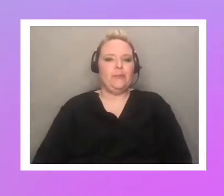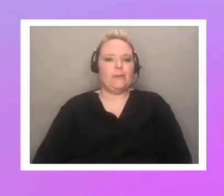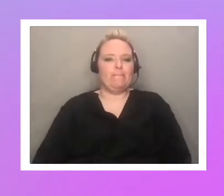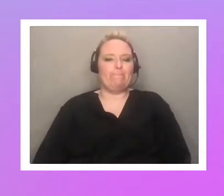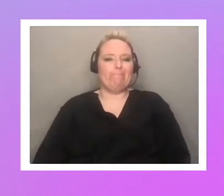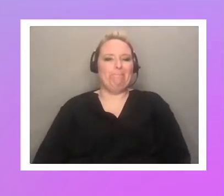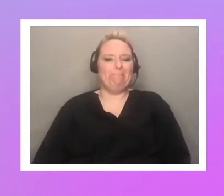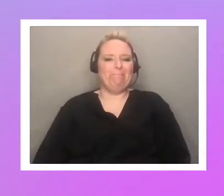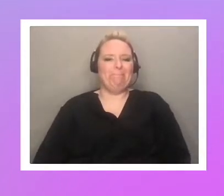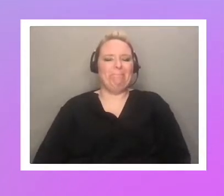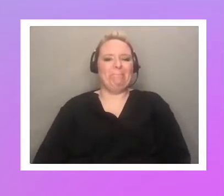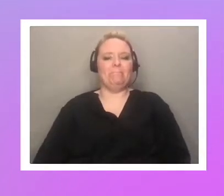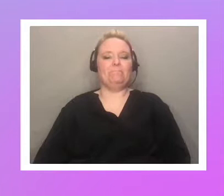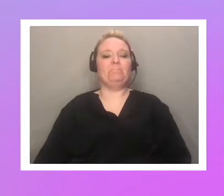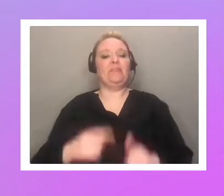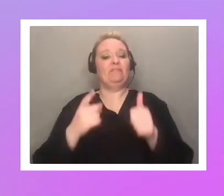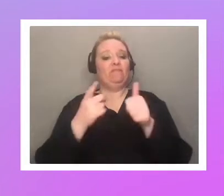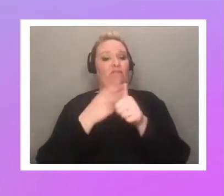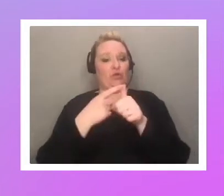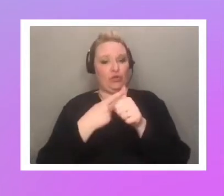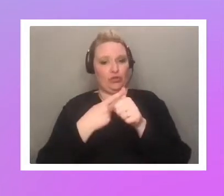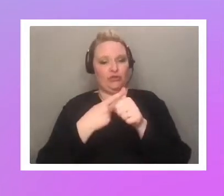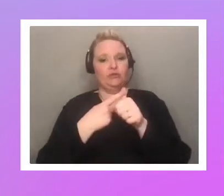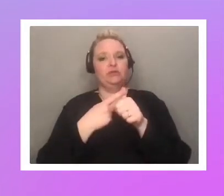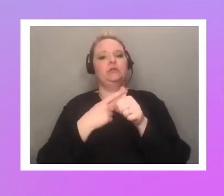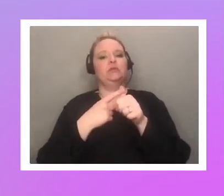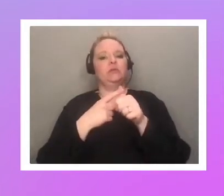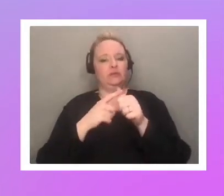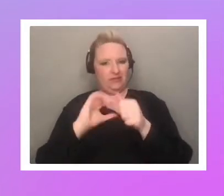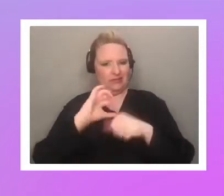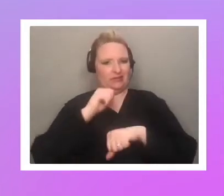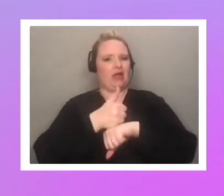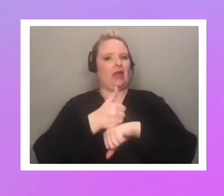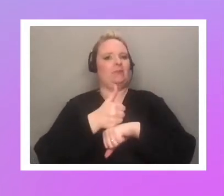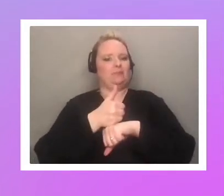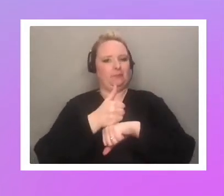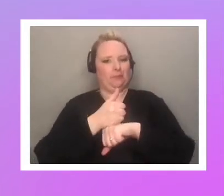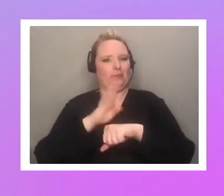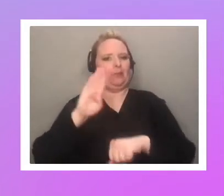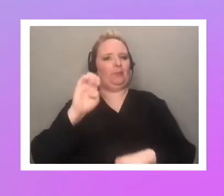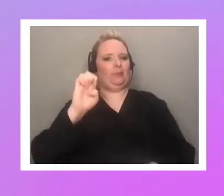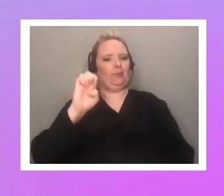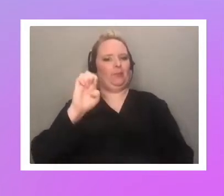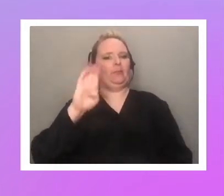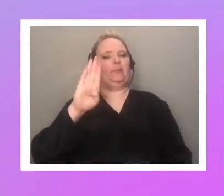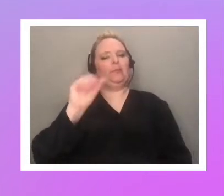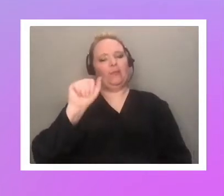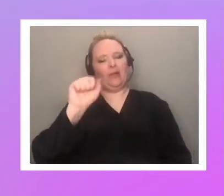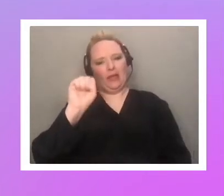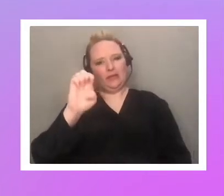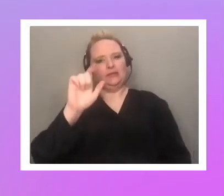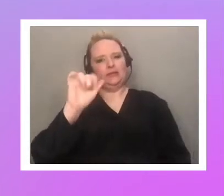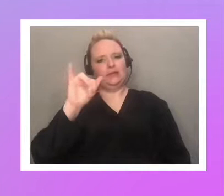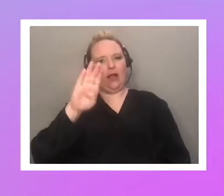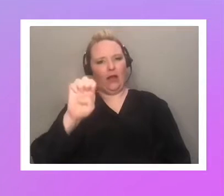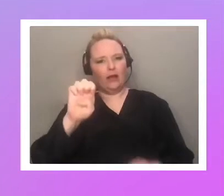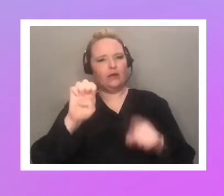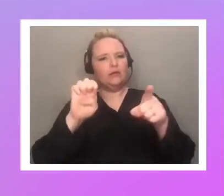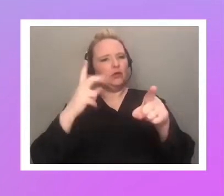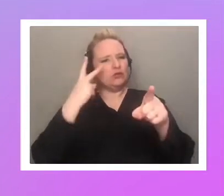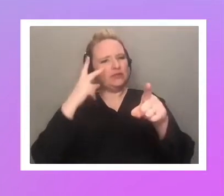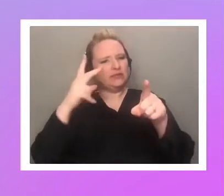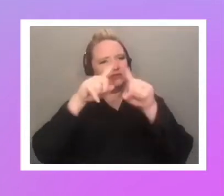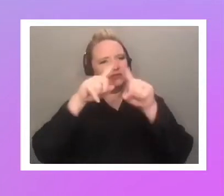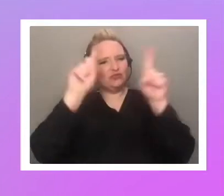So first off, you want to establish a baseline. On the screen next to